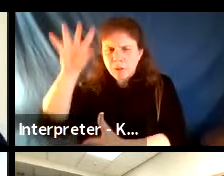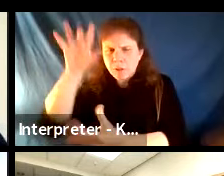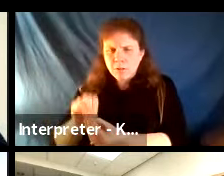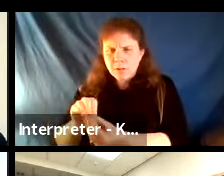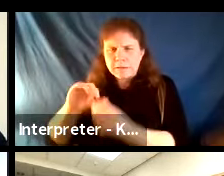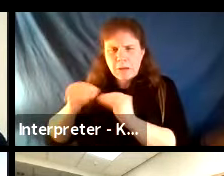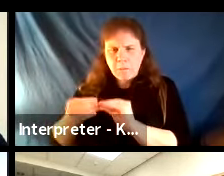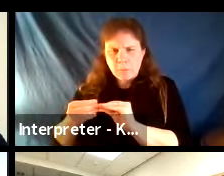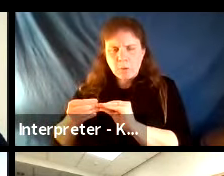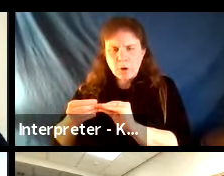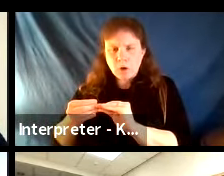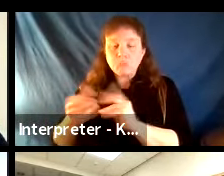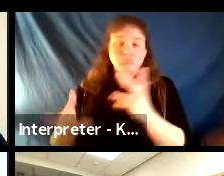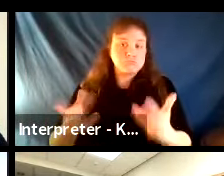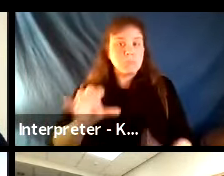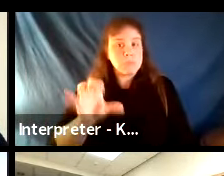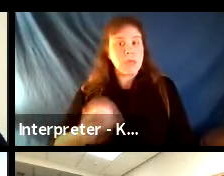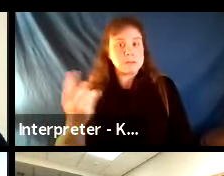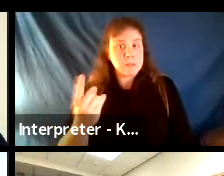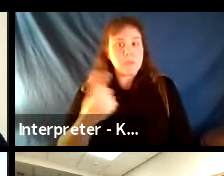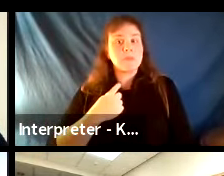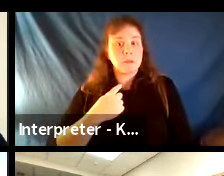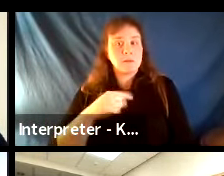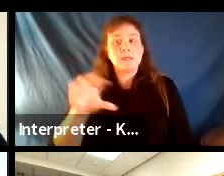certainly, within the